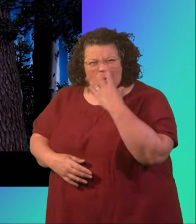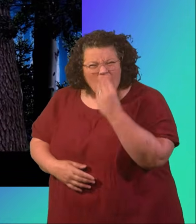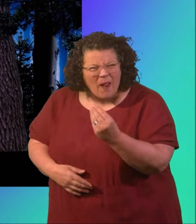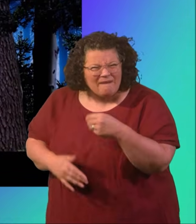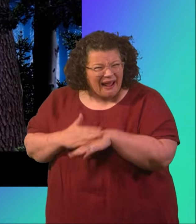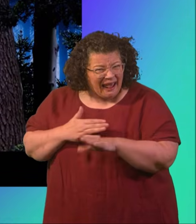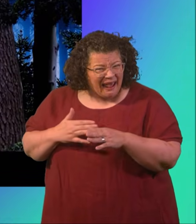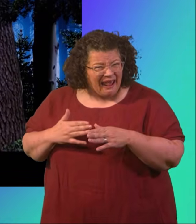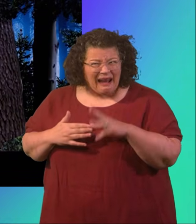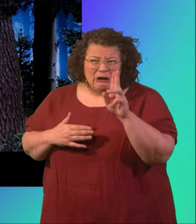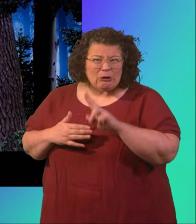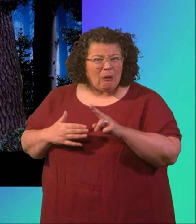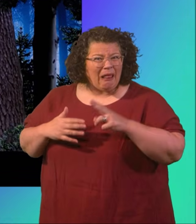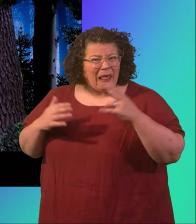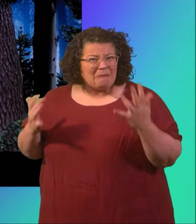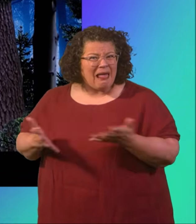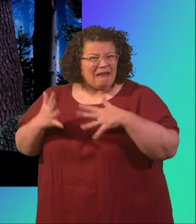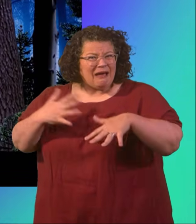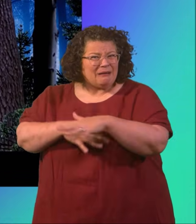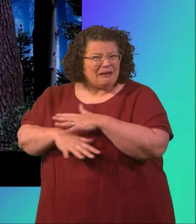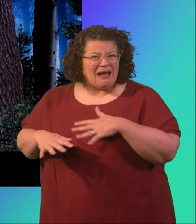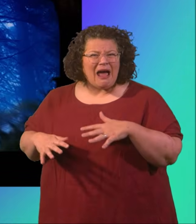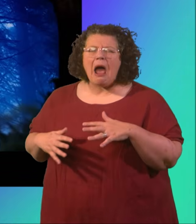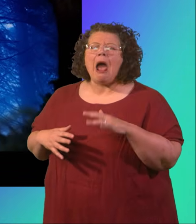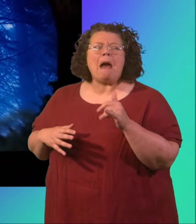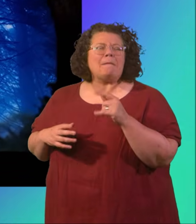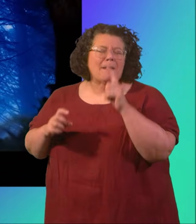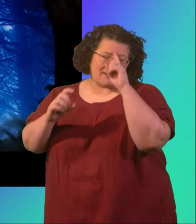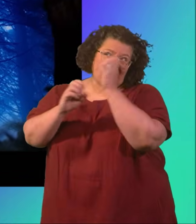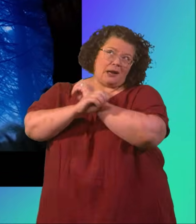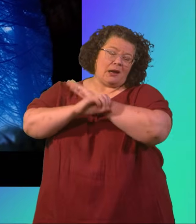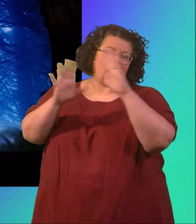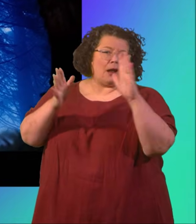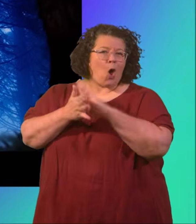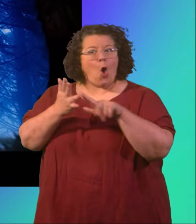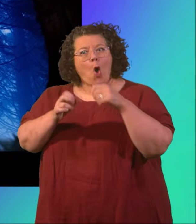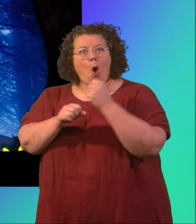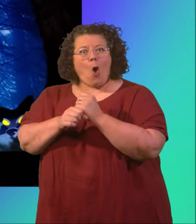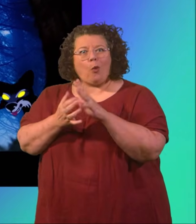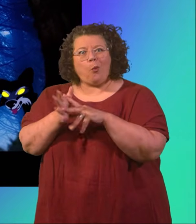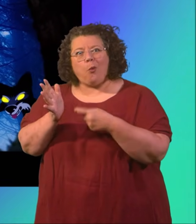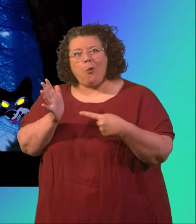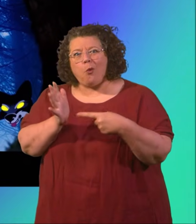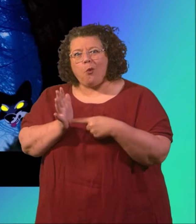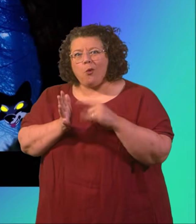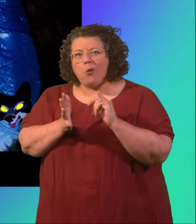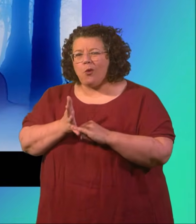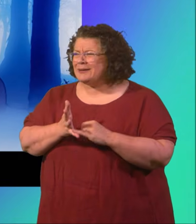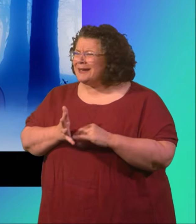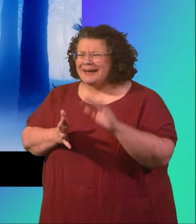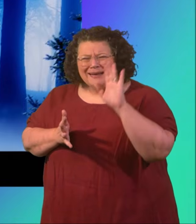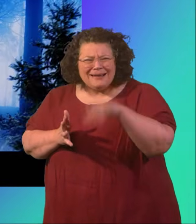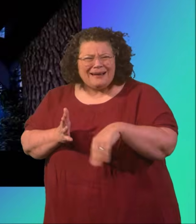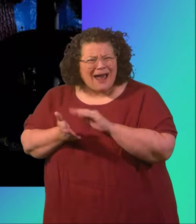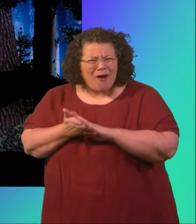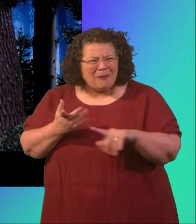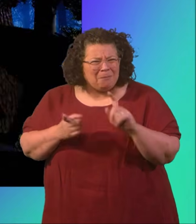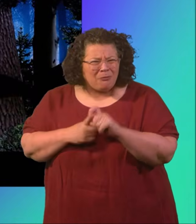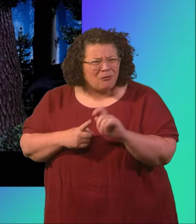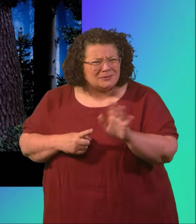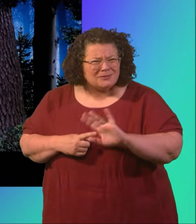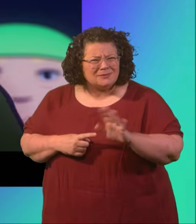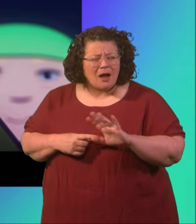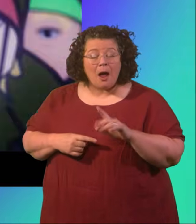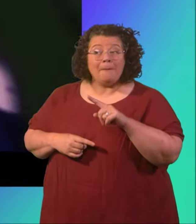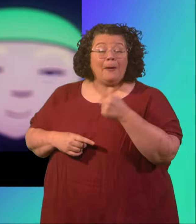playground? Oh, I suppose they probably do have wolves at Hogwarts. He's not Harry Potter, Chris. Okay, he was pretending